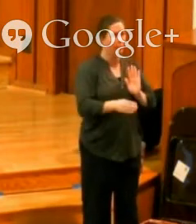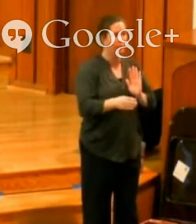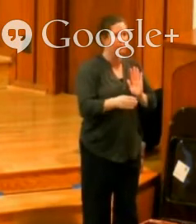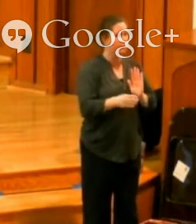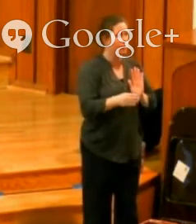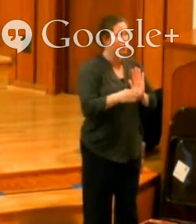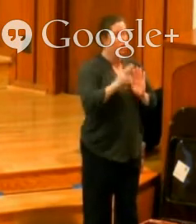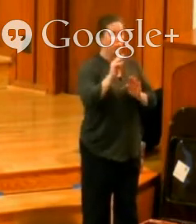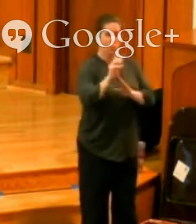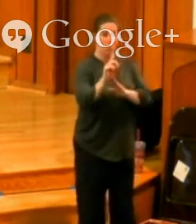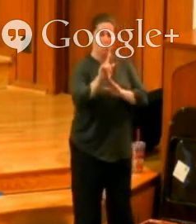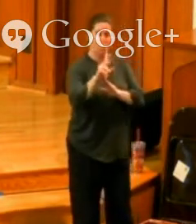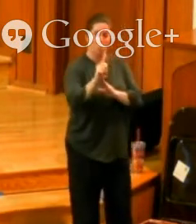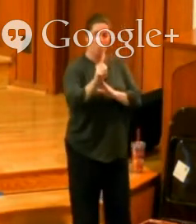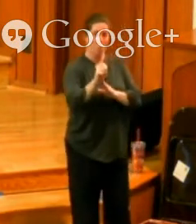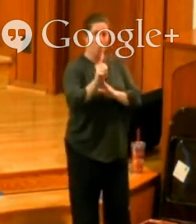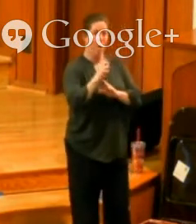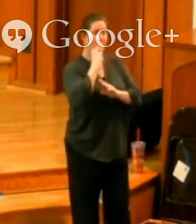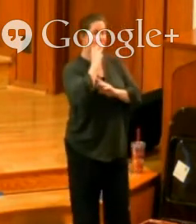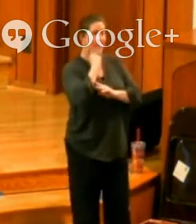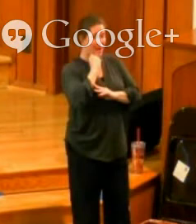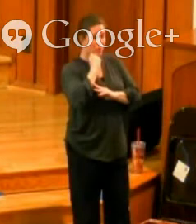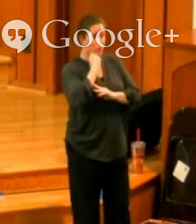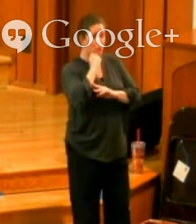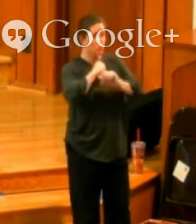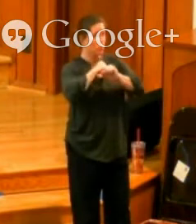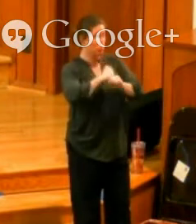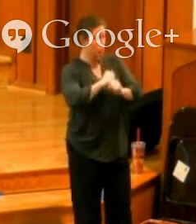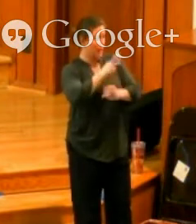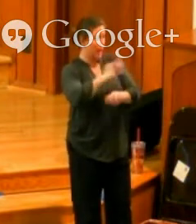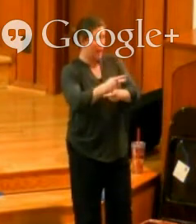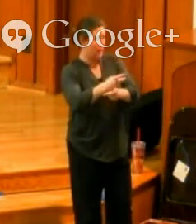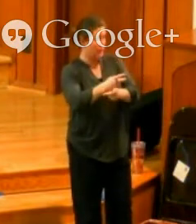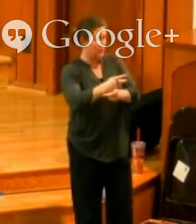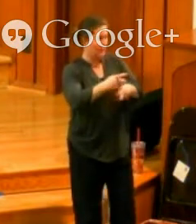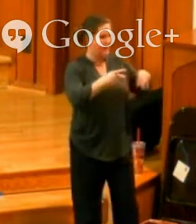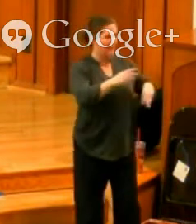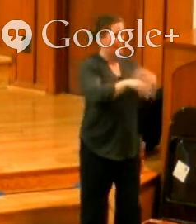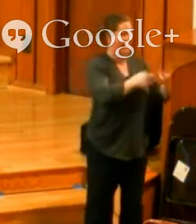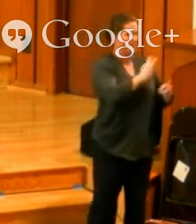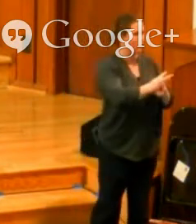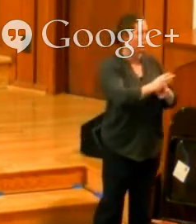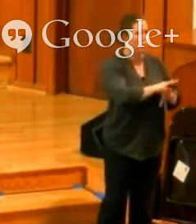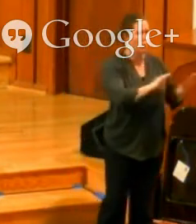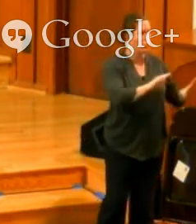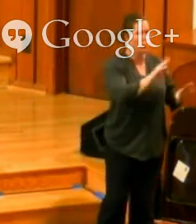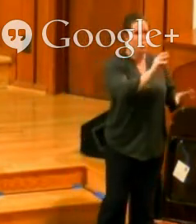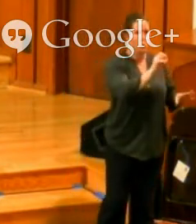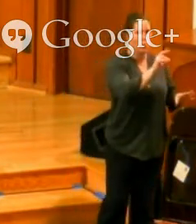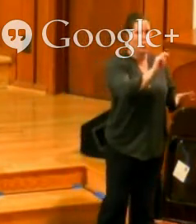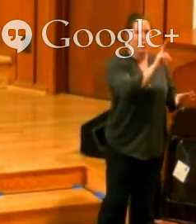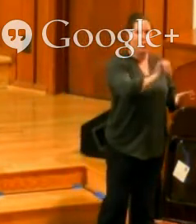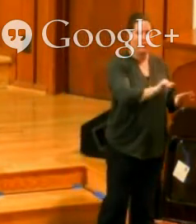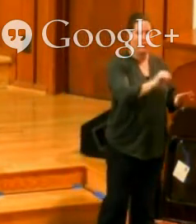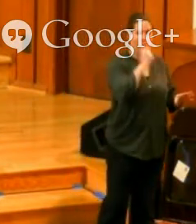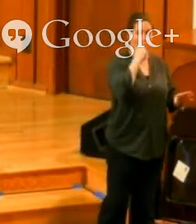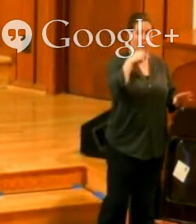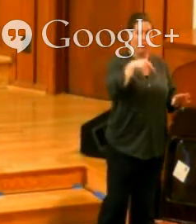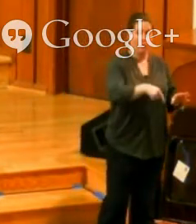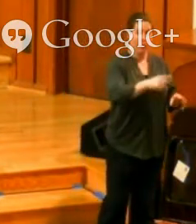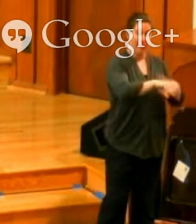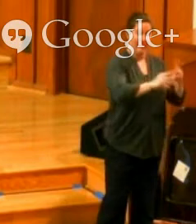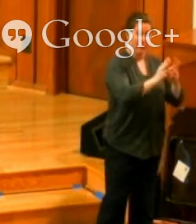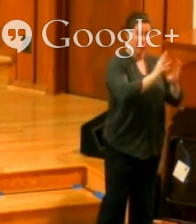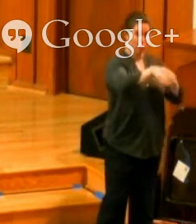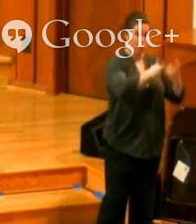protect moral values in such an immoral world? How do we find protection from the world as we know it today?